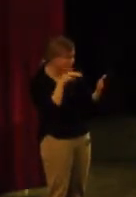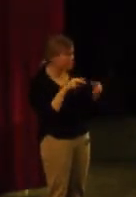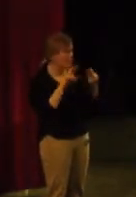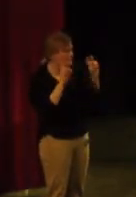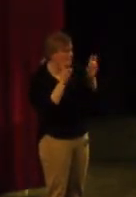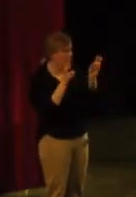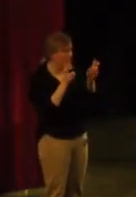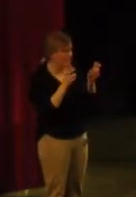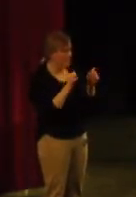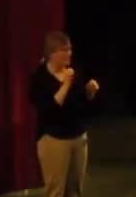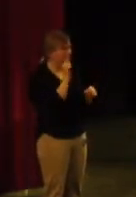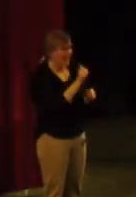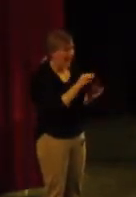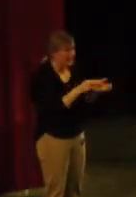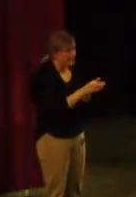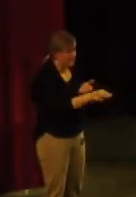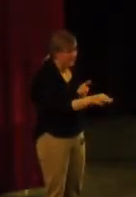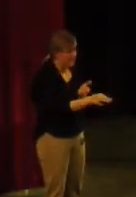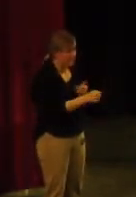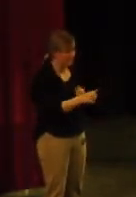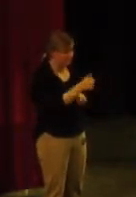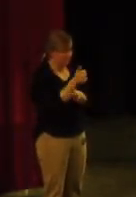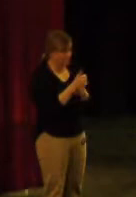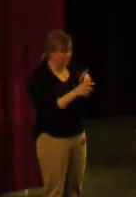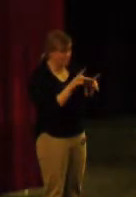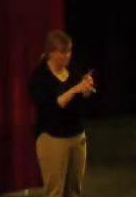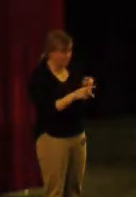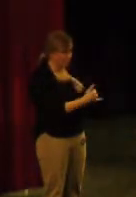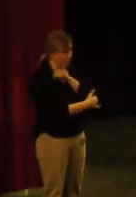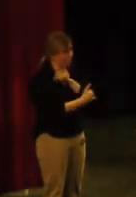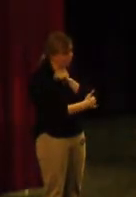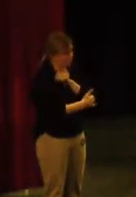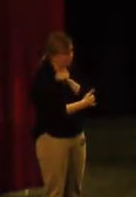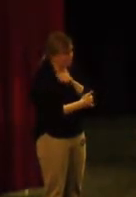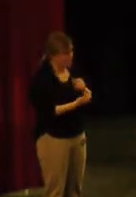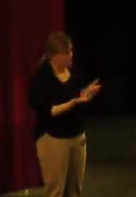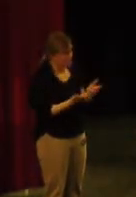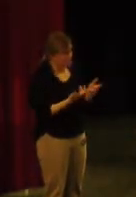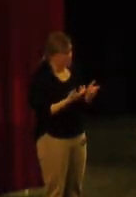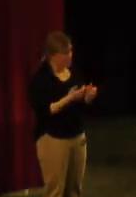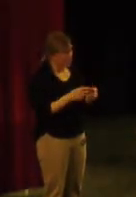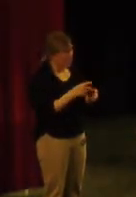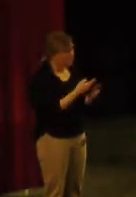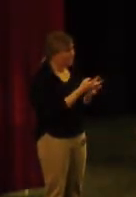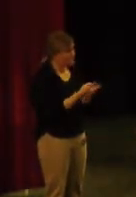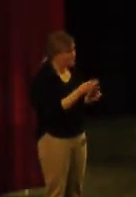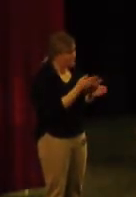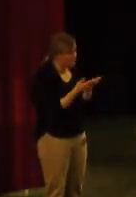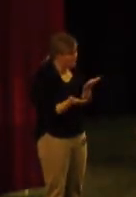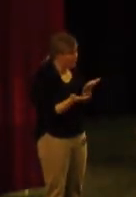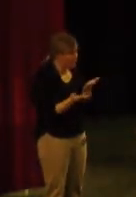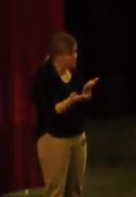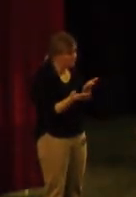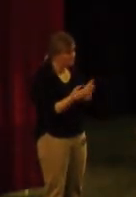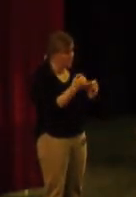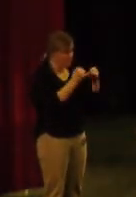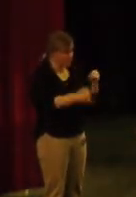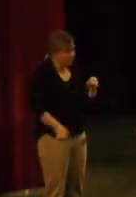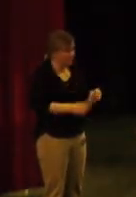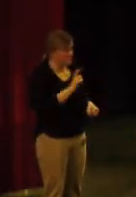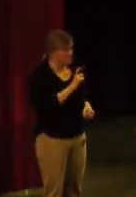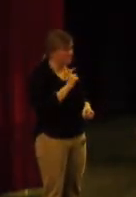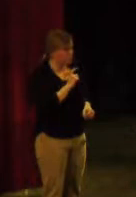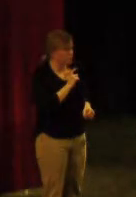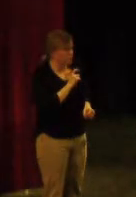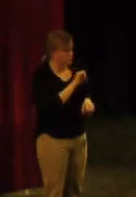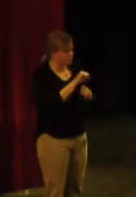undocumented immigration as the administration at the time looked at it. They did a couple of things. They tightened up border security. And I lived in New Mexico. I